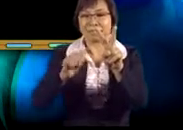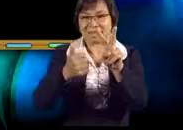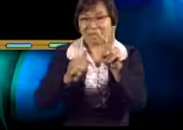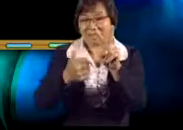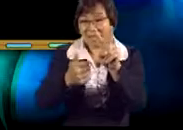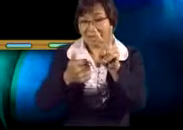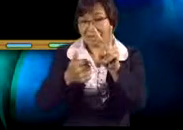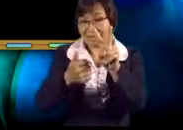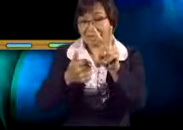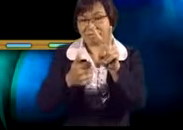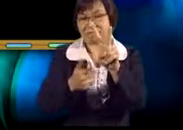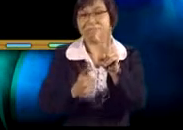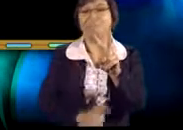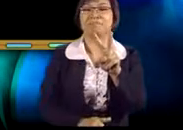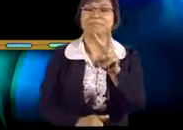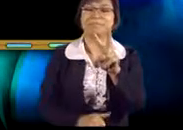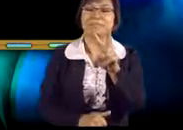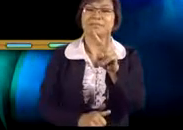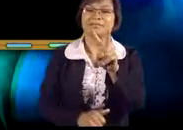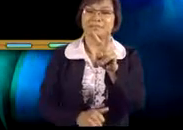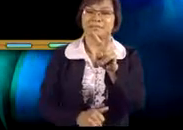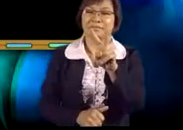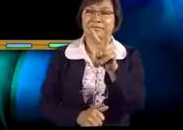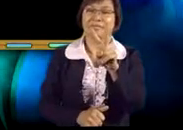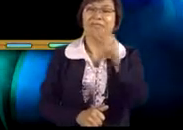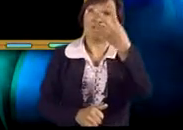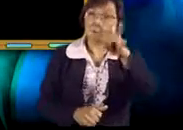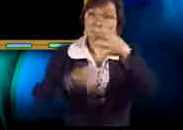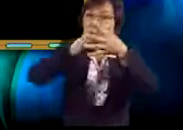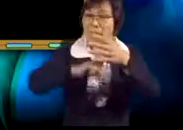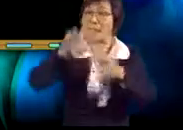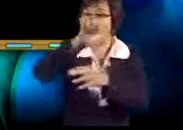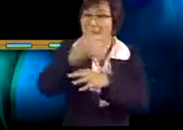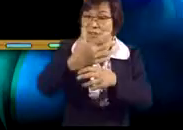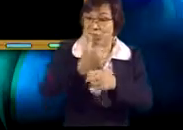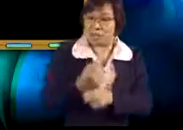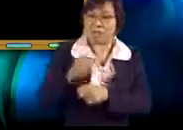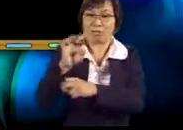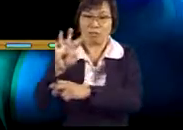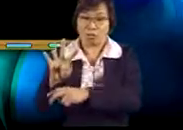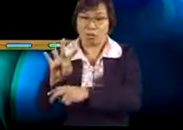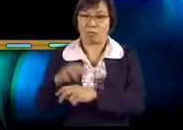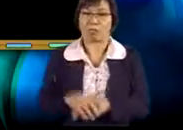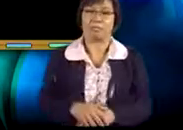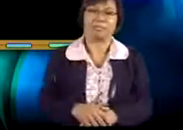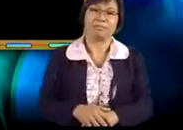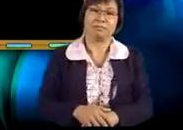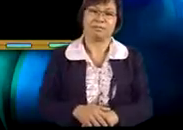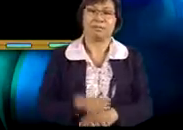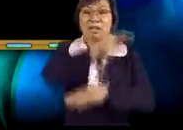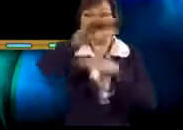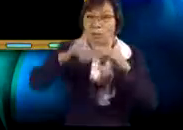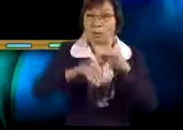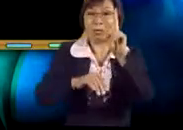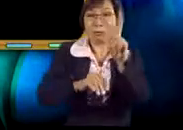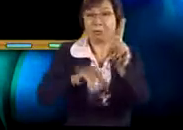5 will give me 10 below. So 14 minus 10 equals 4. The